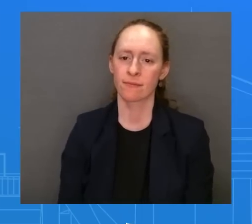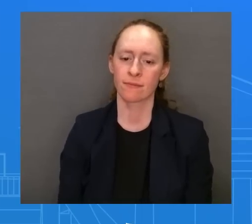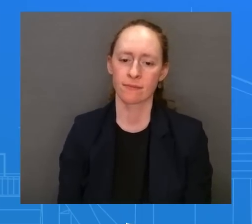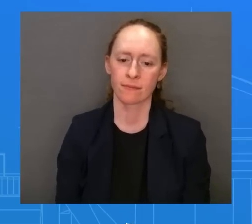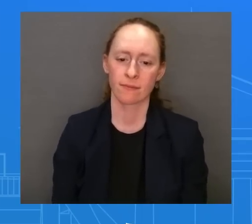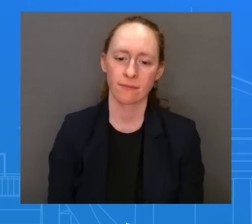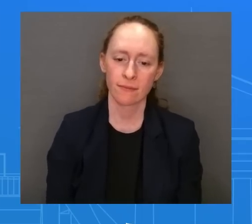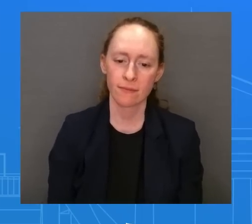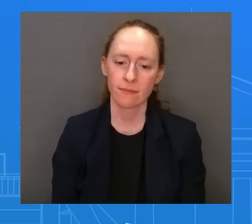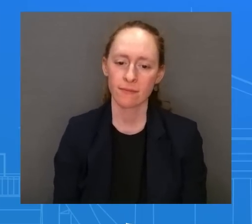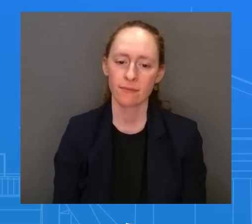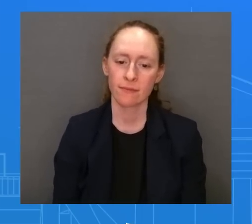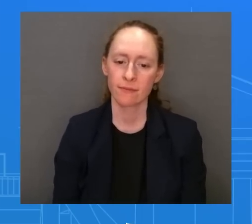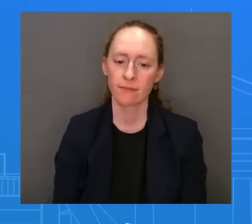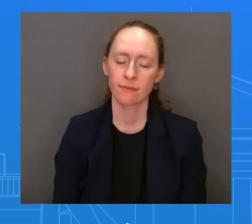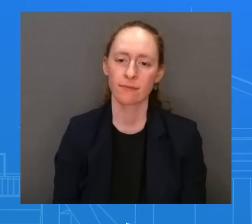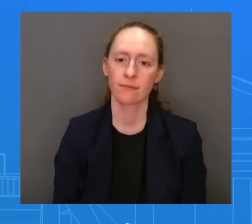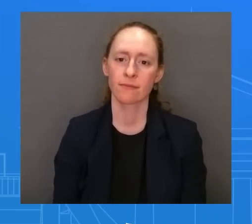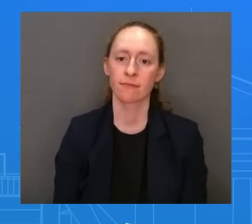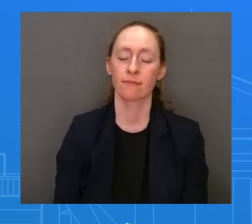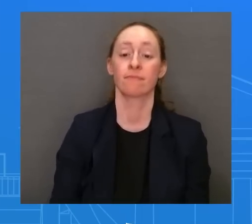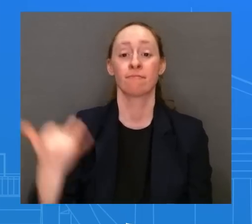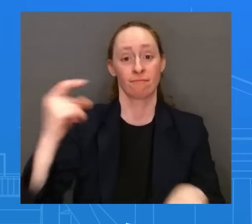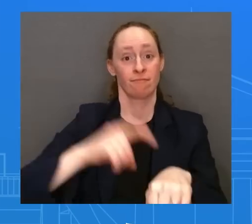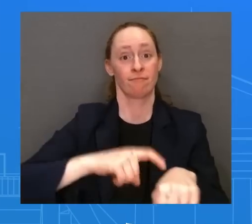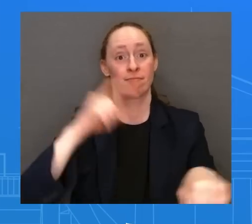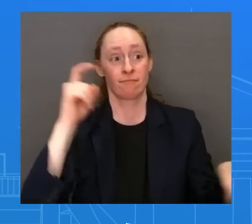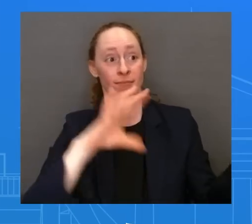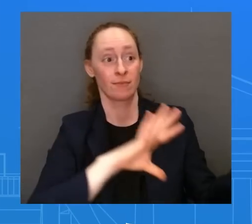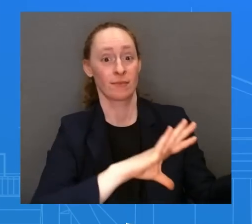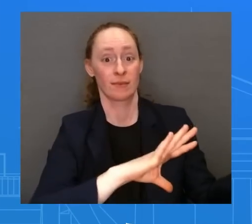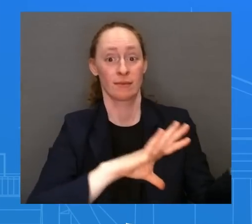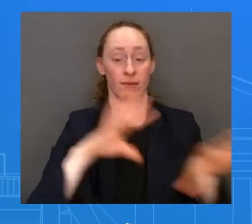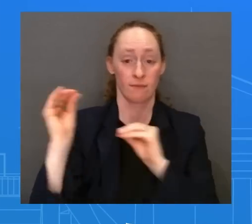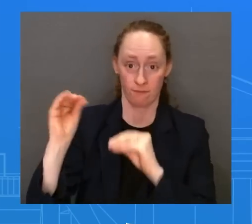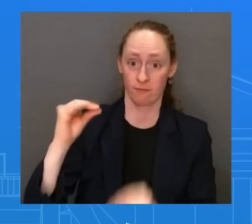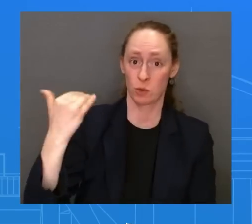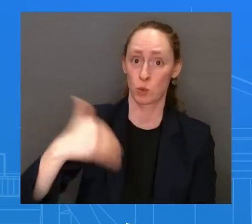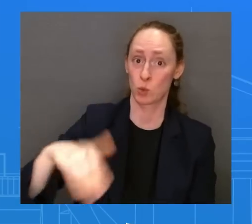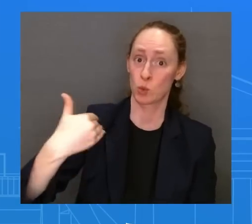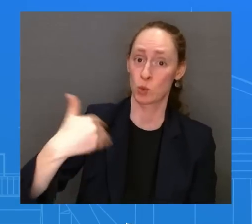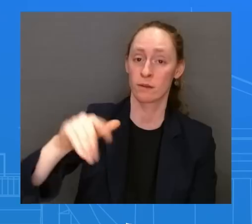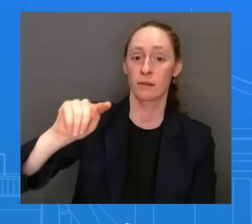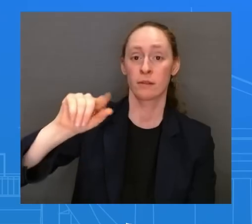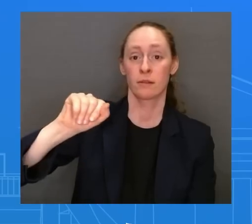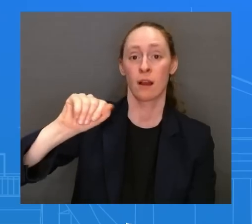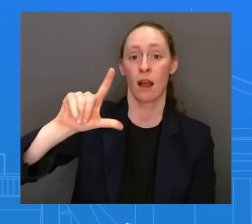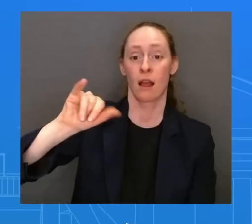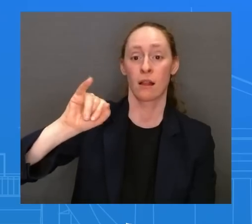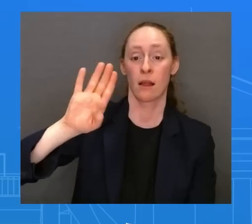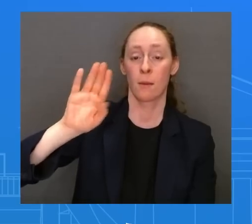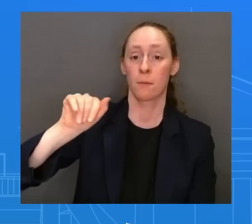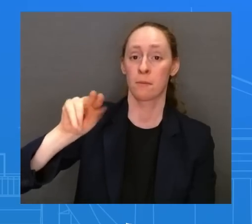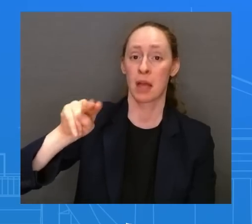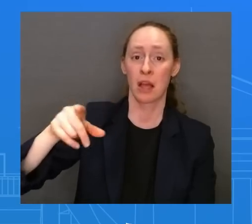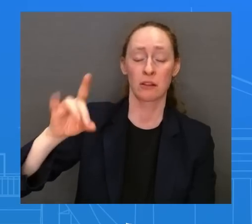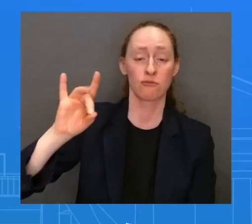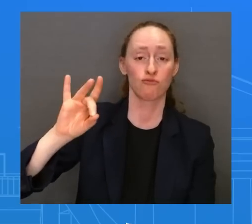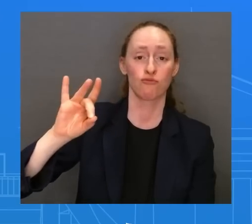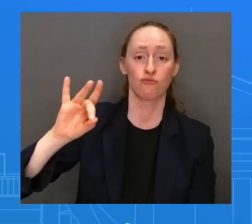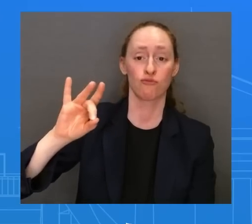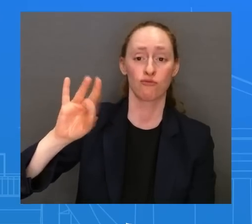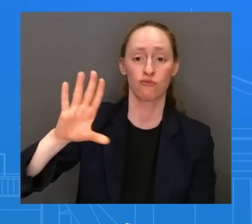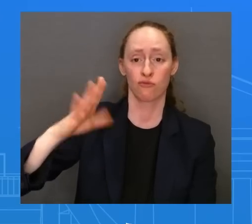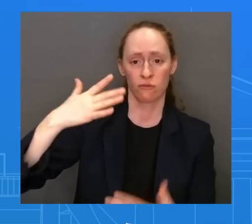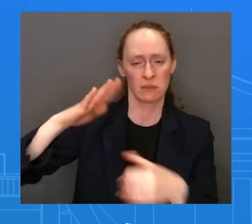have suffered massively under the Taliban and they have recently banned Afghan women from working as um staff some believe